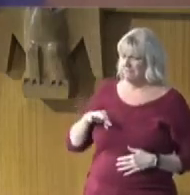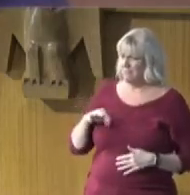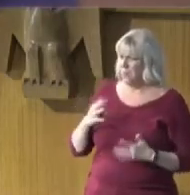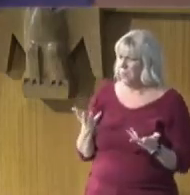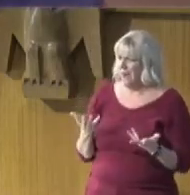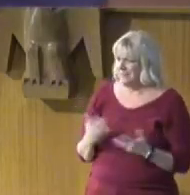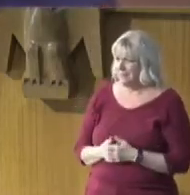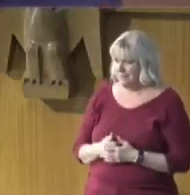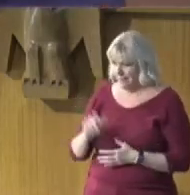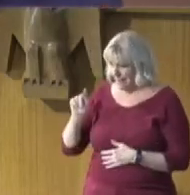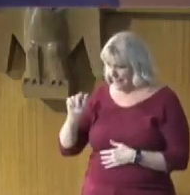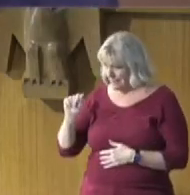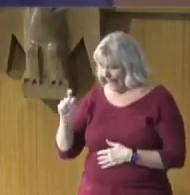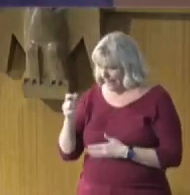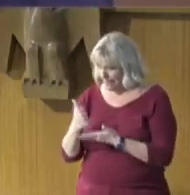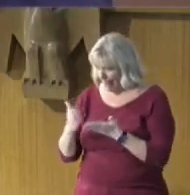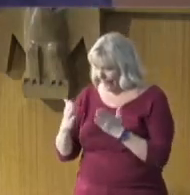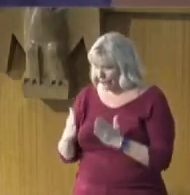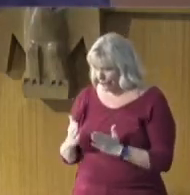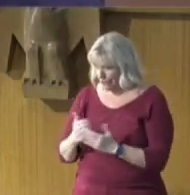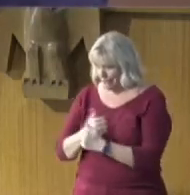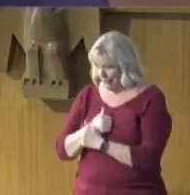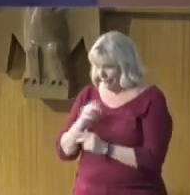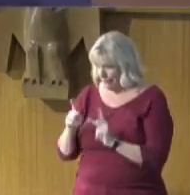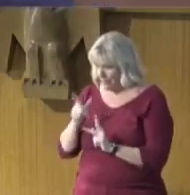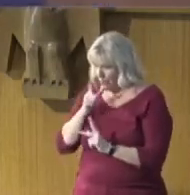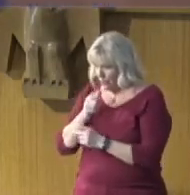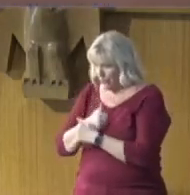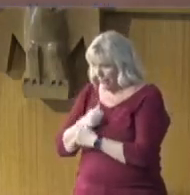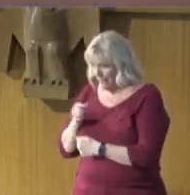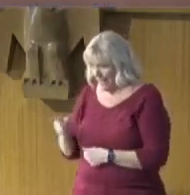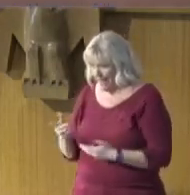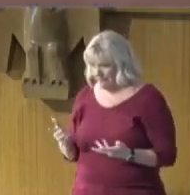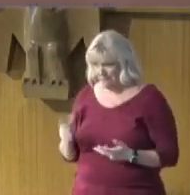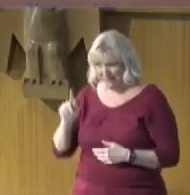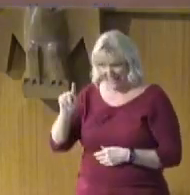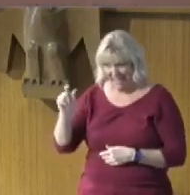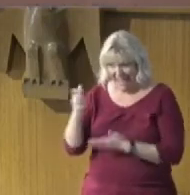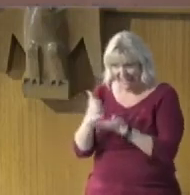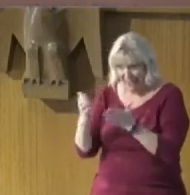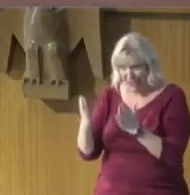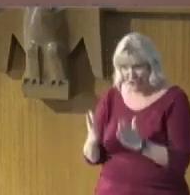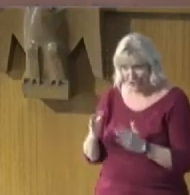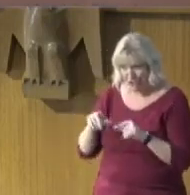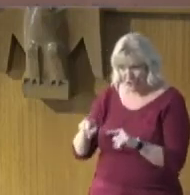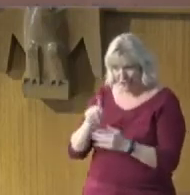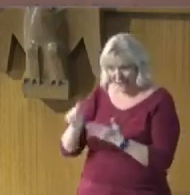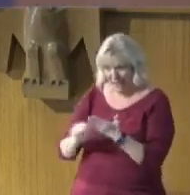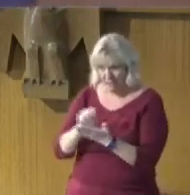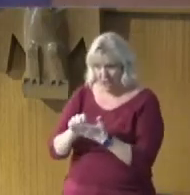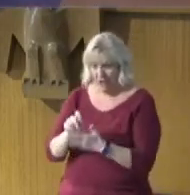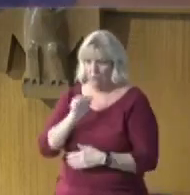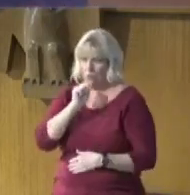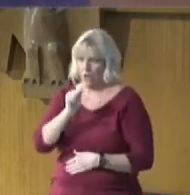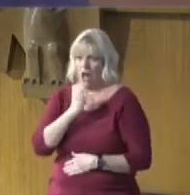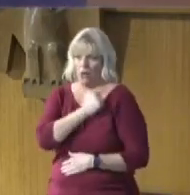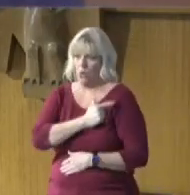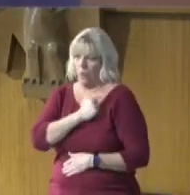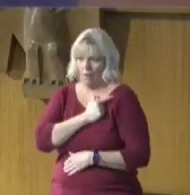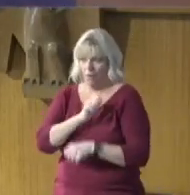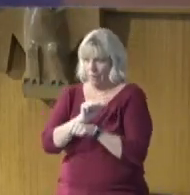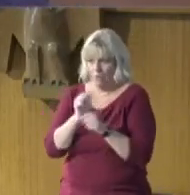tax collectors do as much? Now, tax collectors in Jesus' day and age were not these loyal employees to the